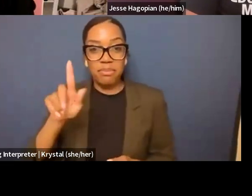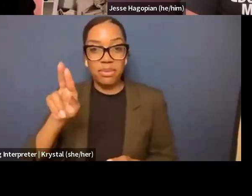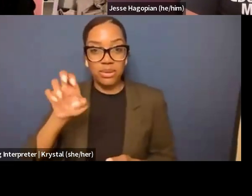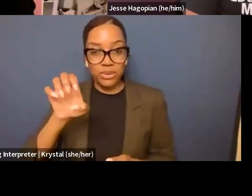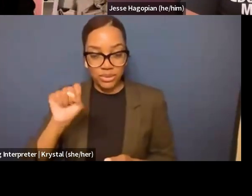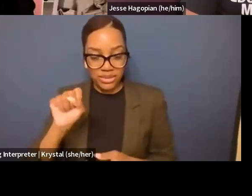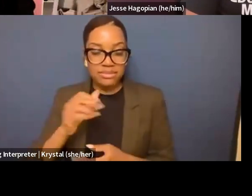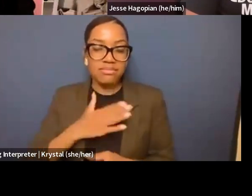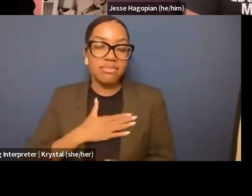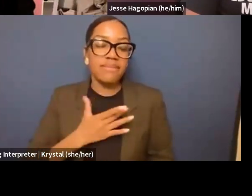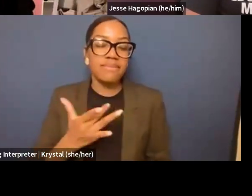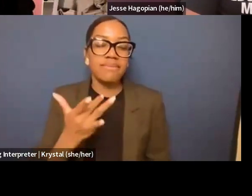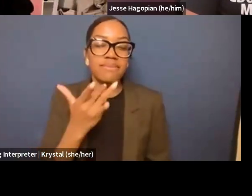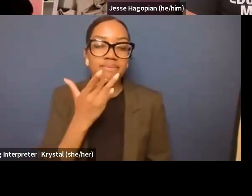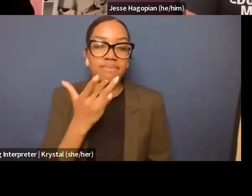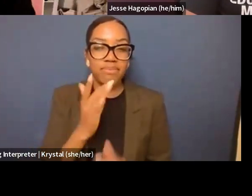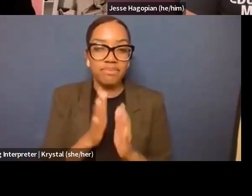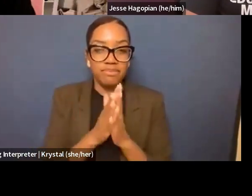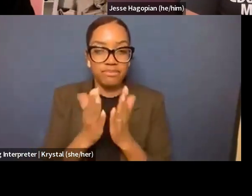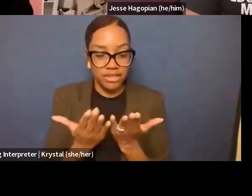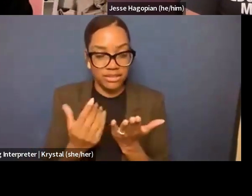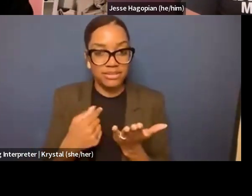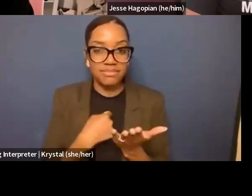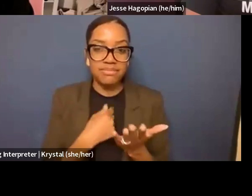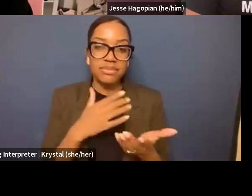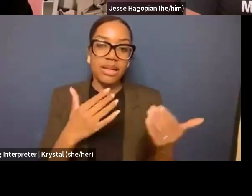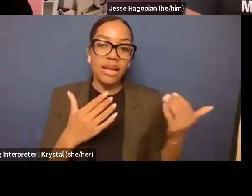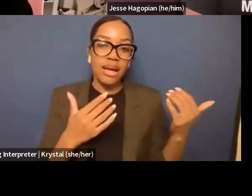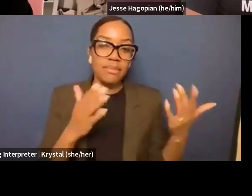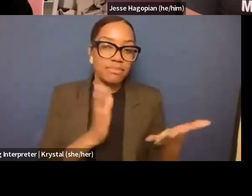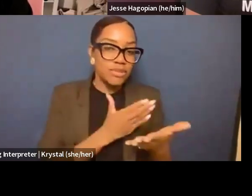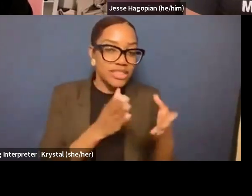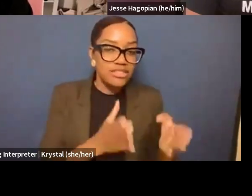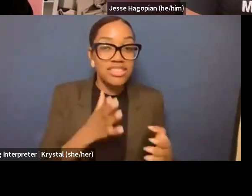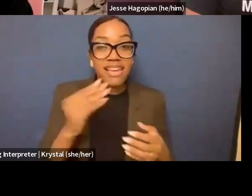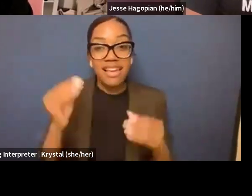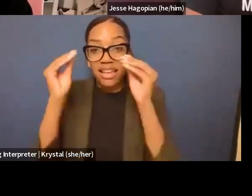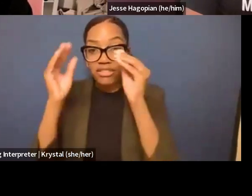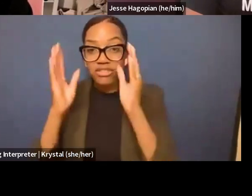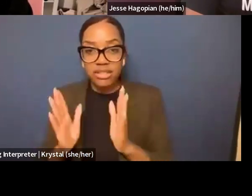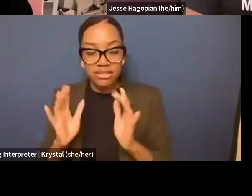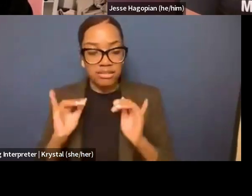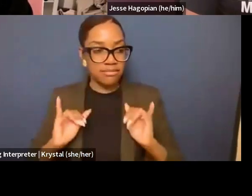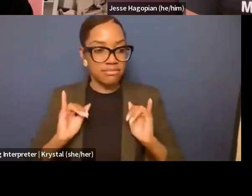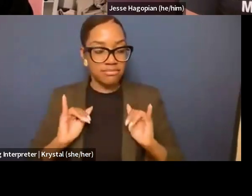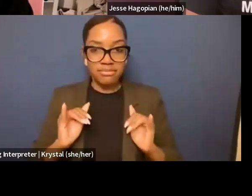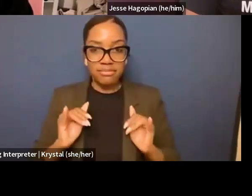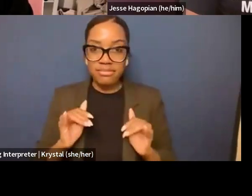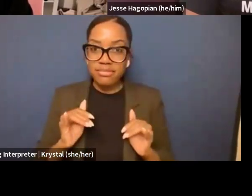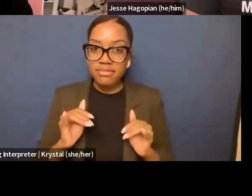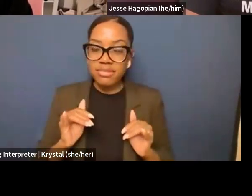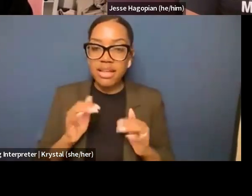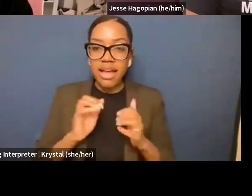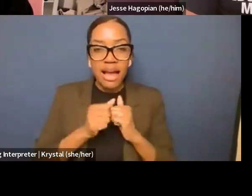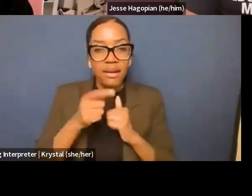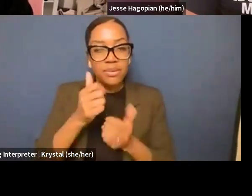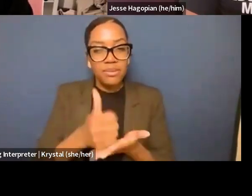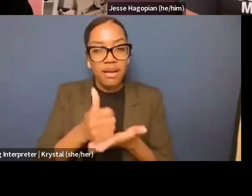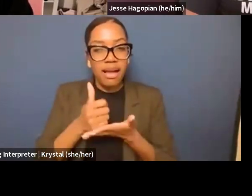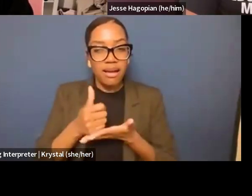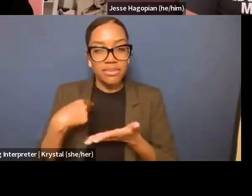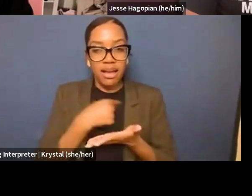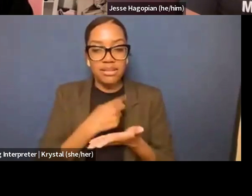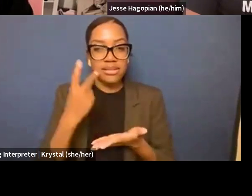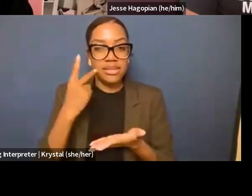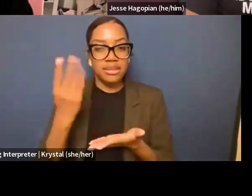blues musician and educator, I was especially moved by the way you helped us see blue as something vibrant,